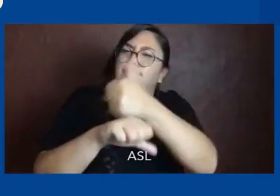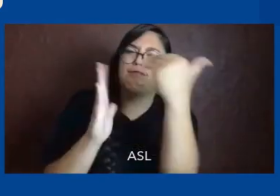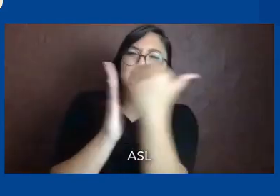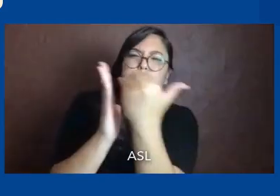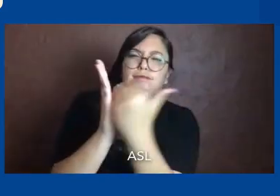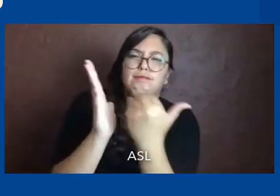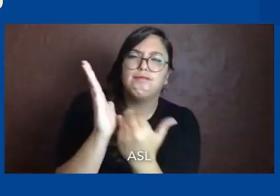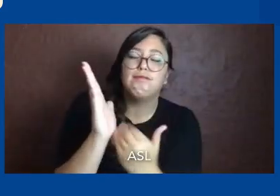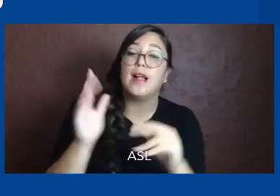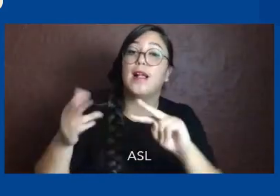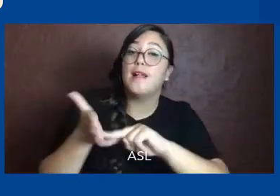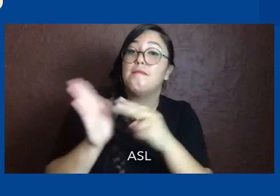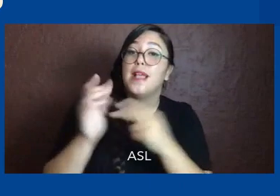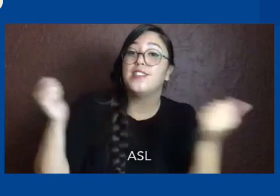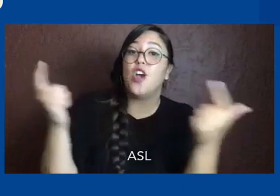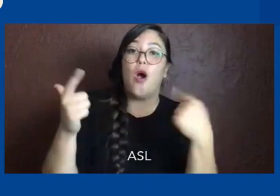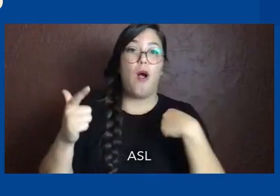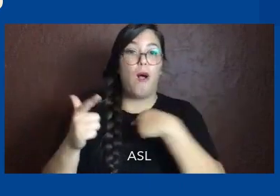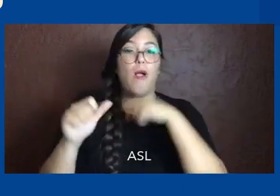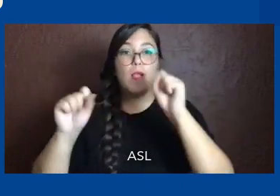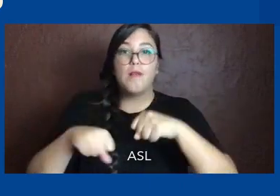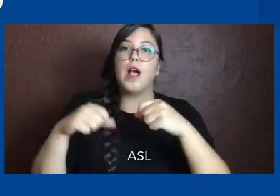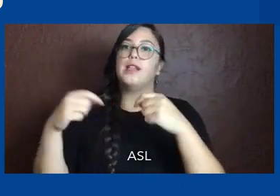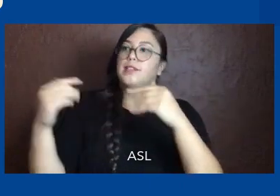to level set at the same place.